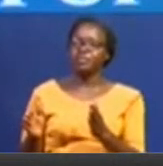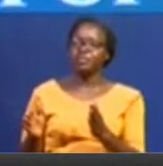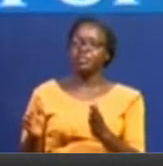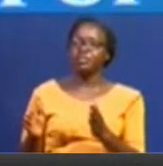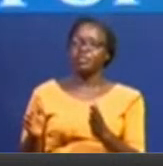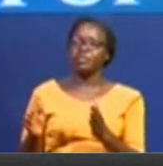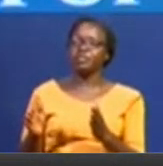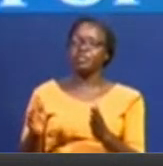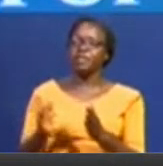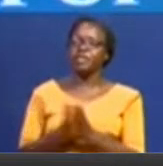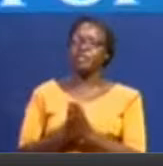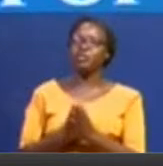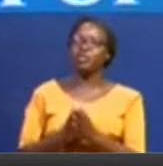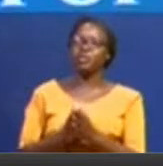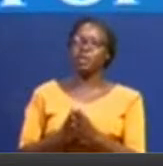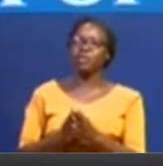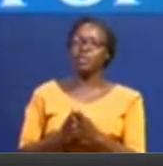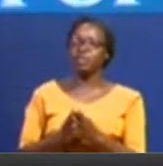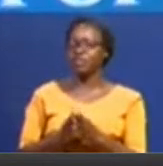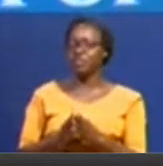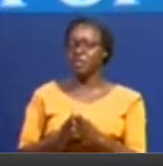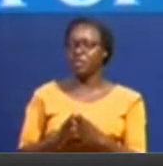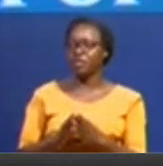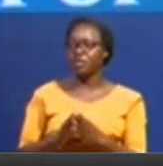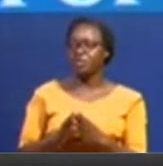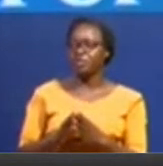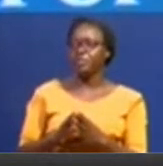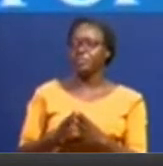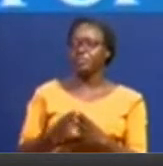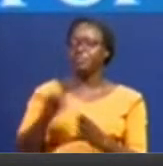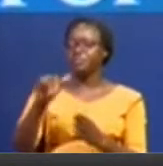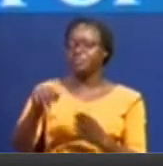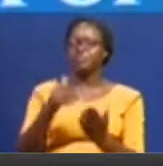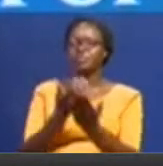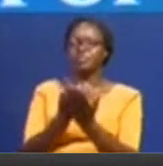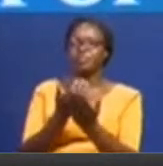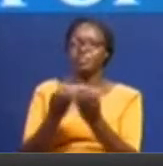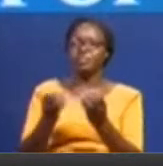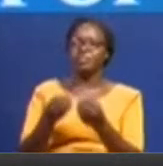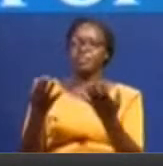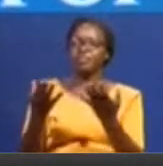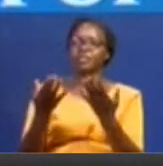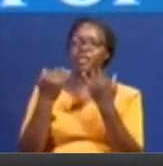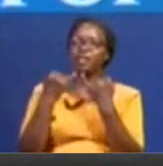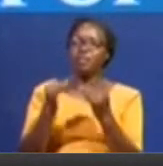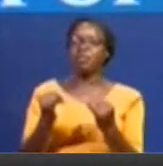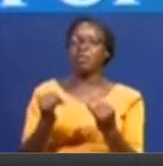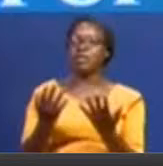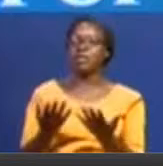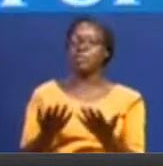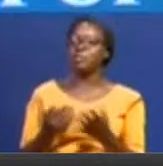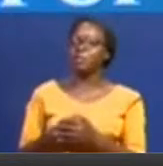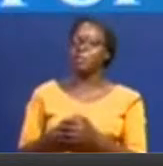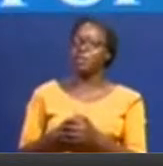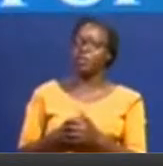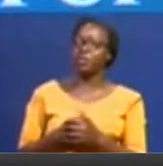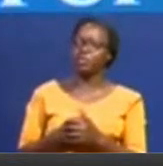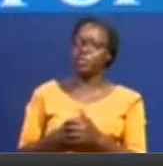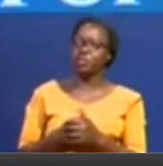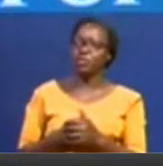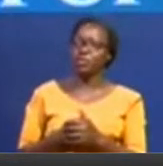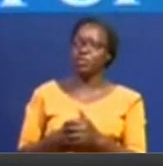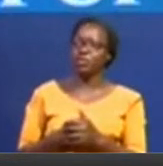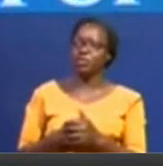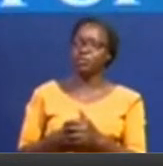Kiambu, then IEBC is required to provide the evidence and the information without being a party to that suit. Then